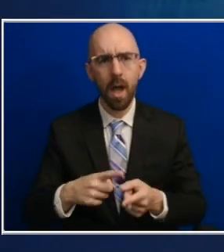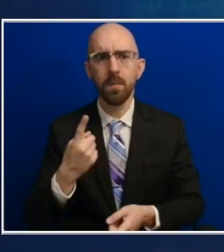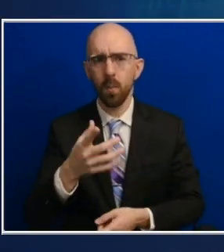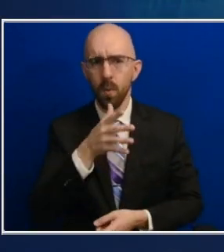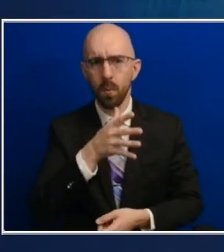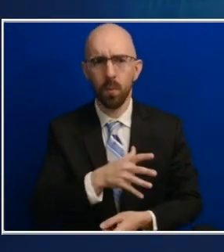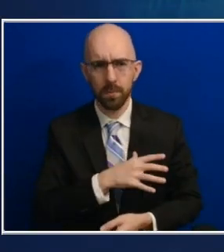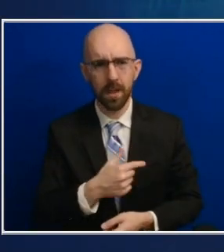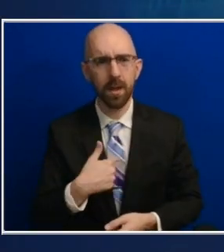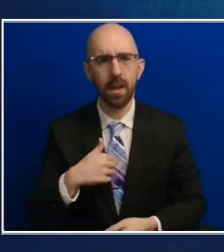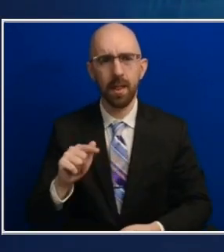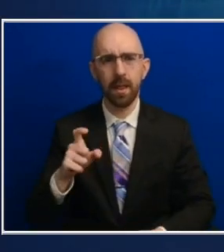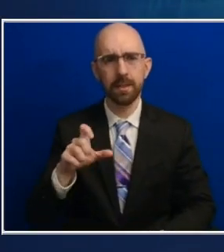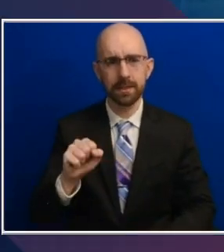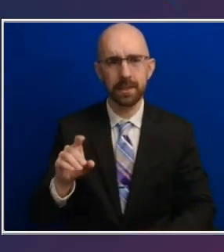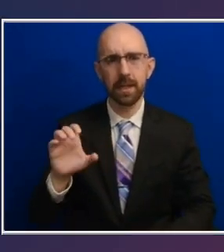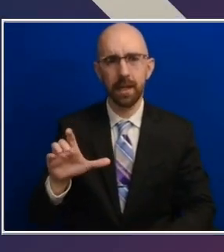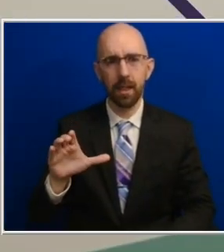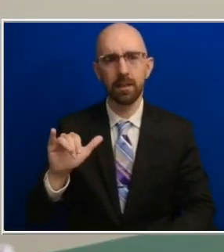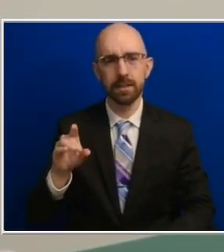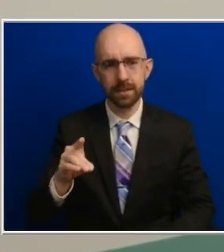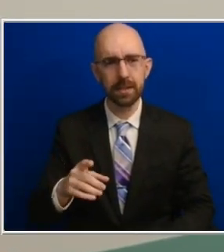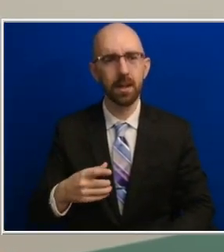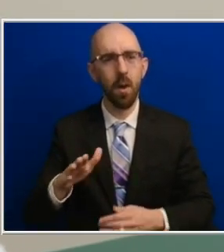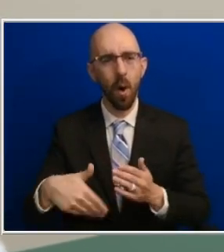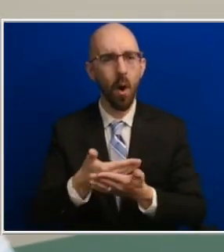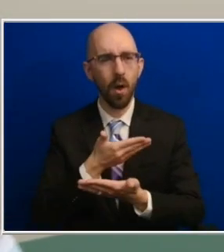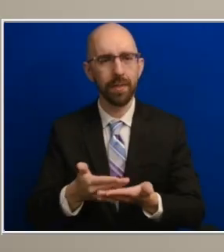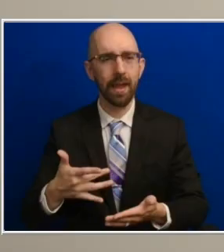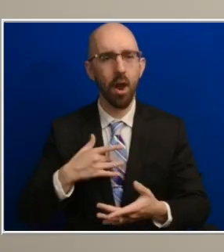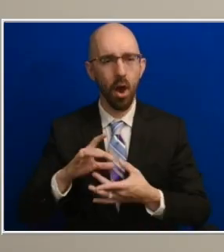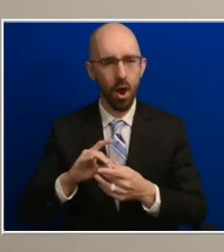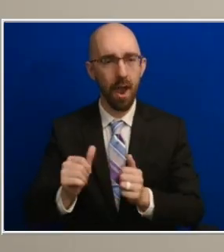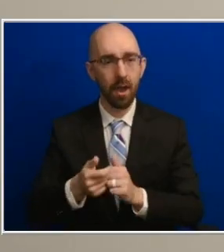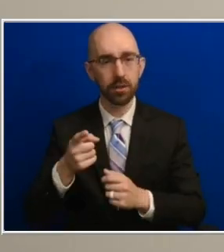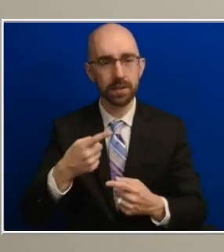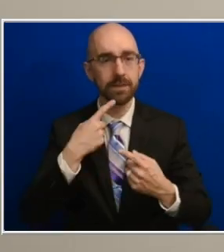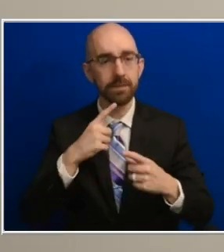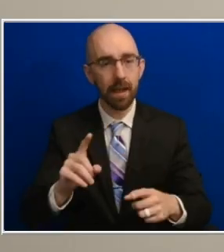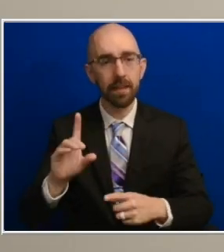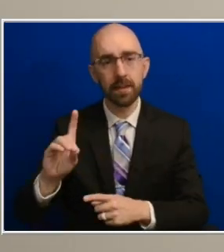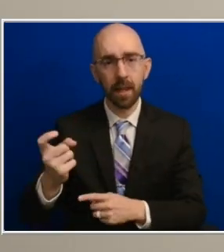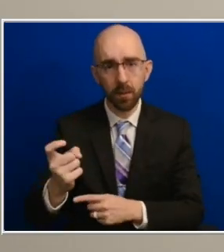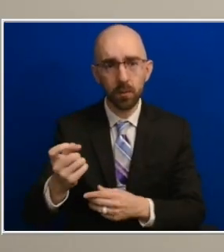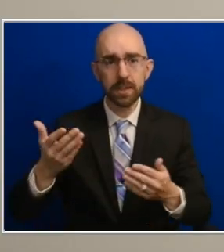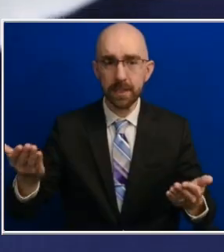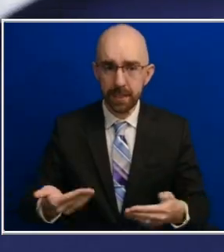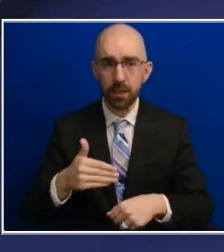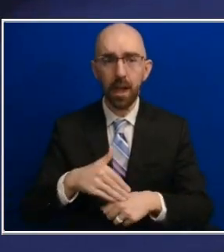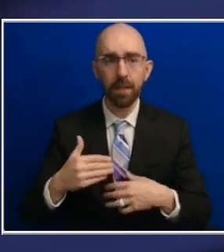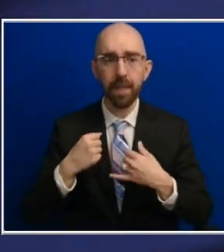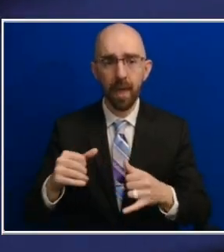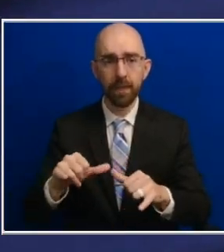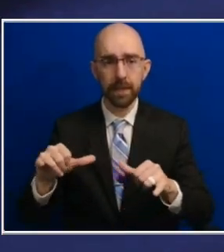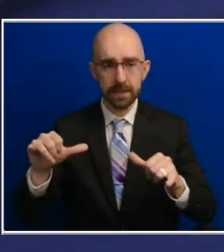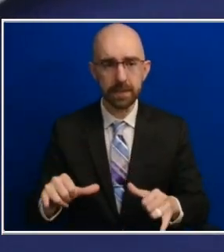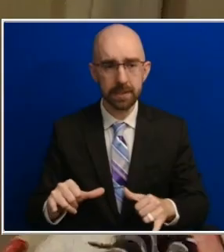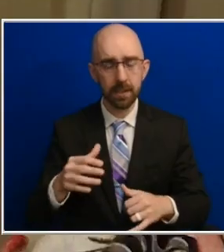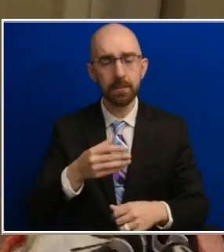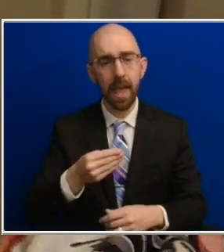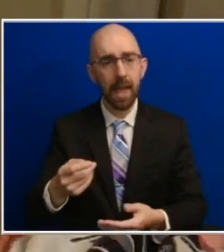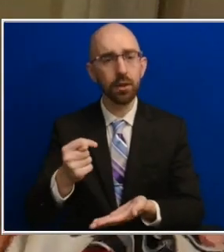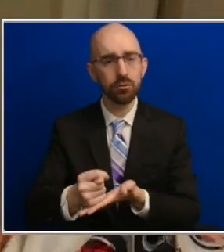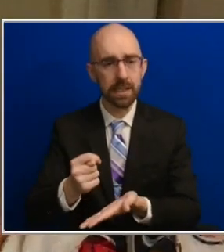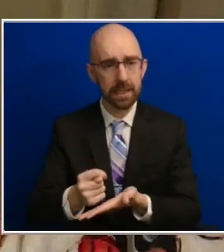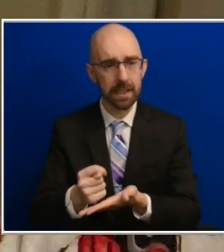I'm Alexis Del Cid on the next All Things Heart, how she was finally diagnosed here at the health system and treated for